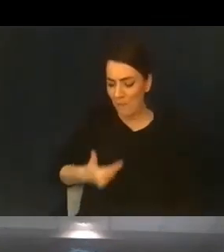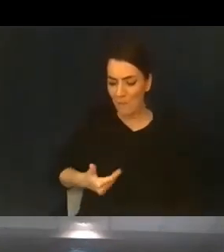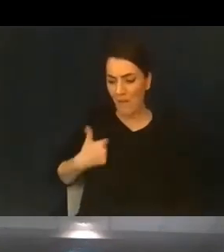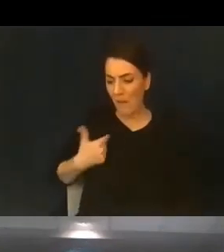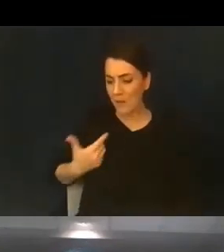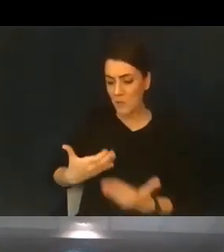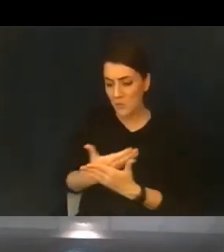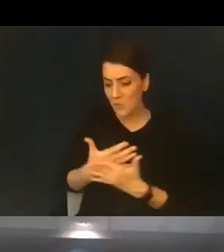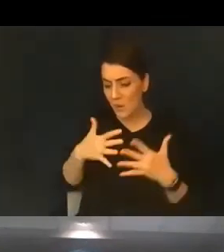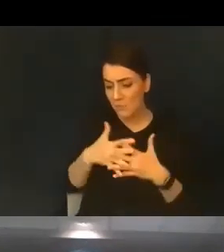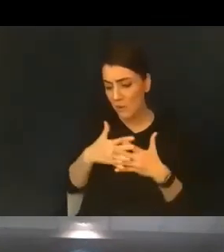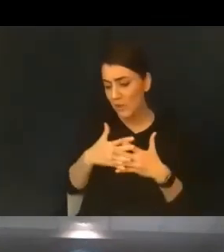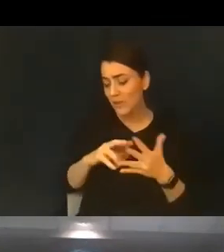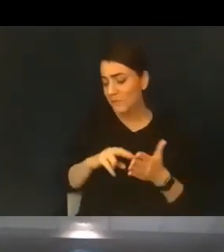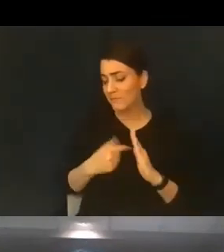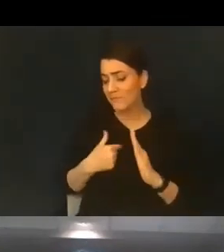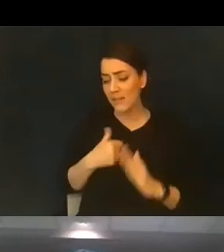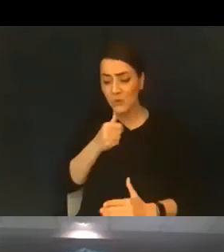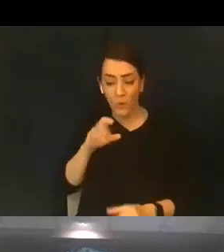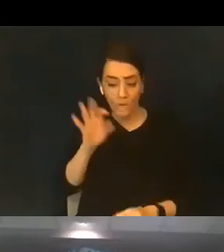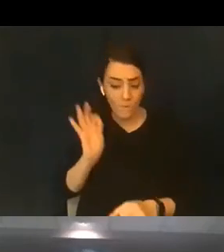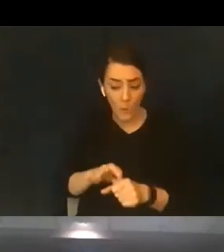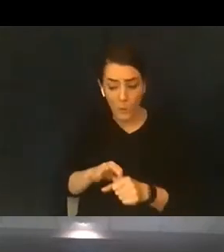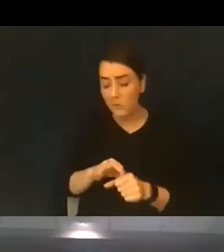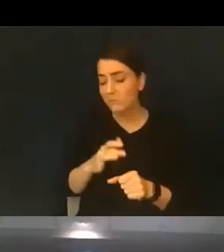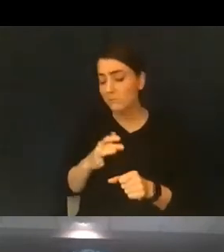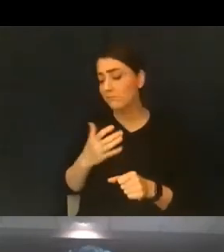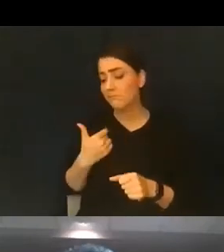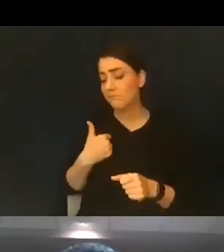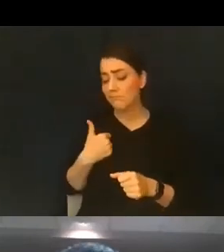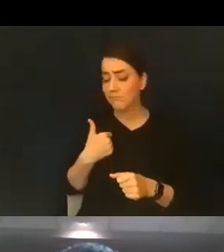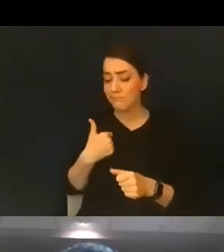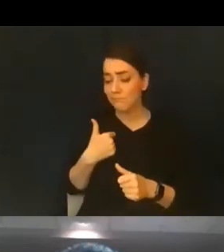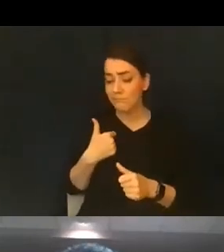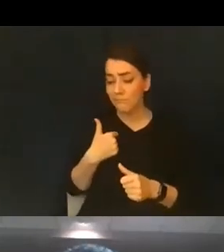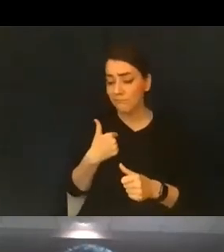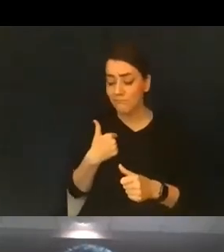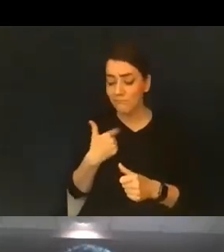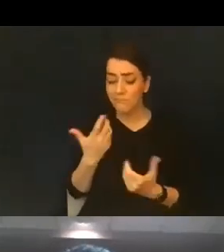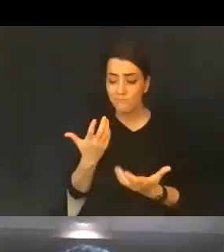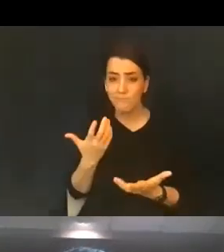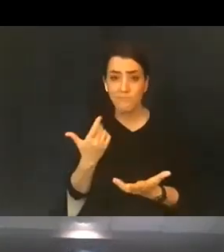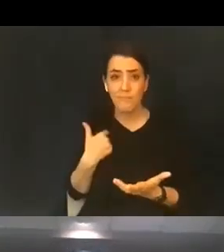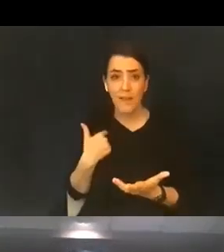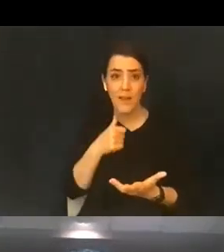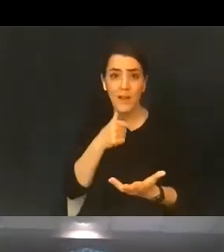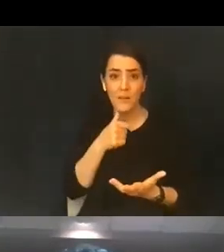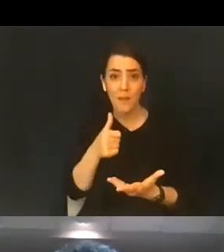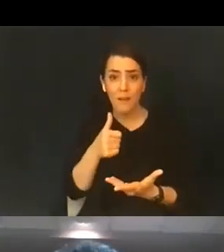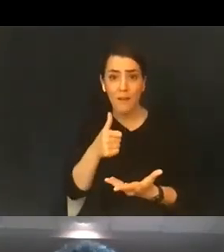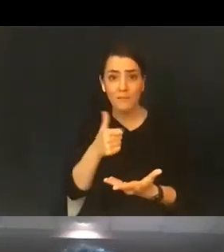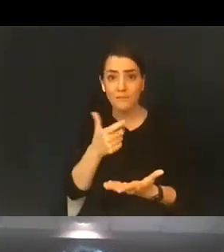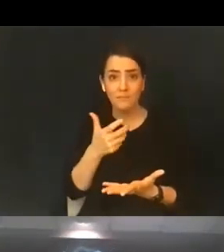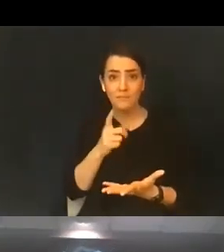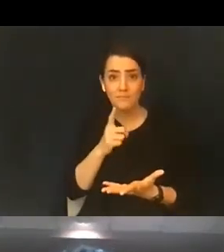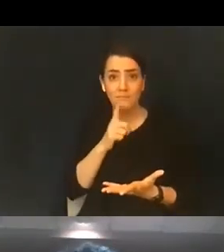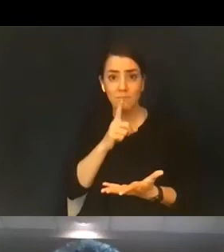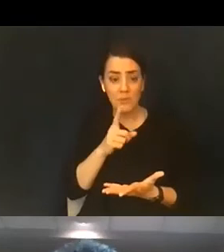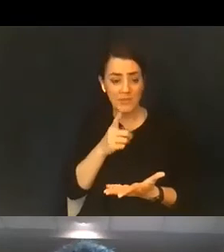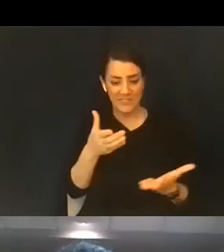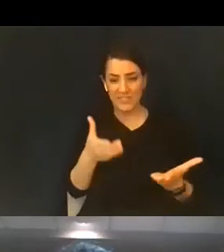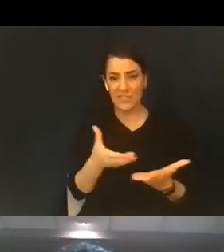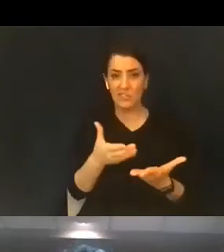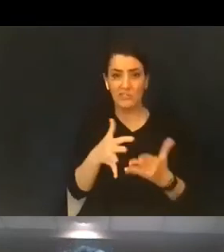don't vote. Because why would I vote? Because, you know, it's not my civic duty, because no one cares about what I